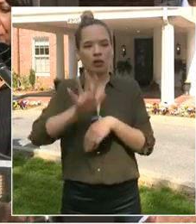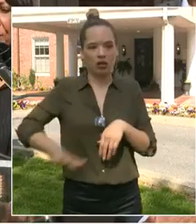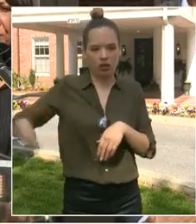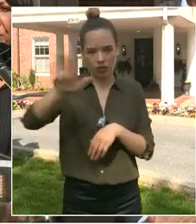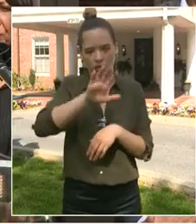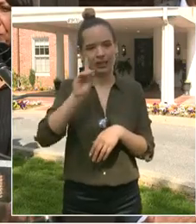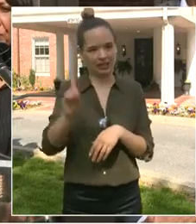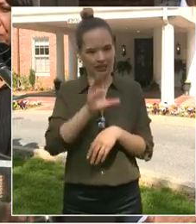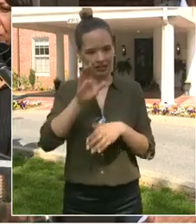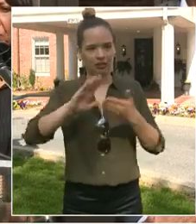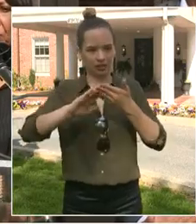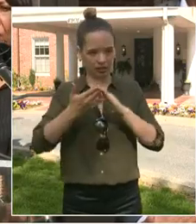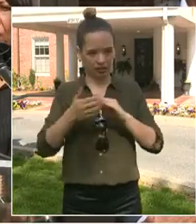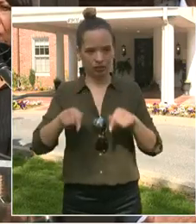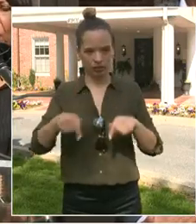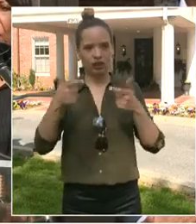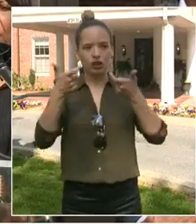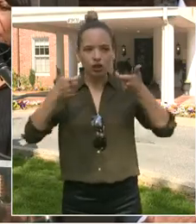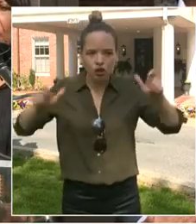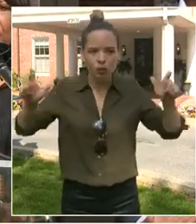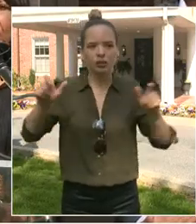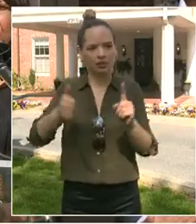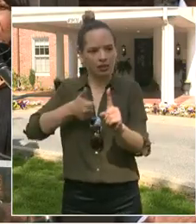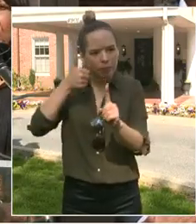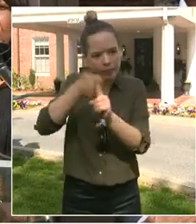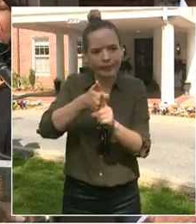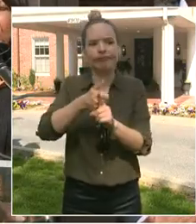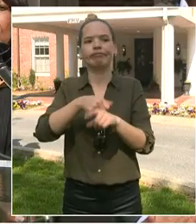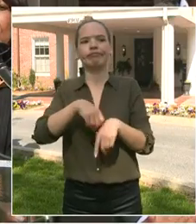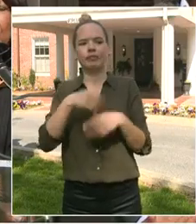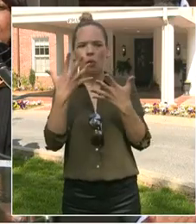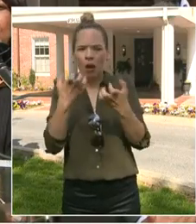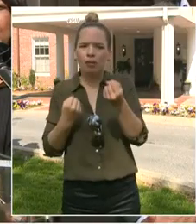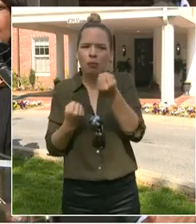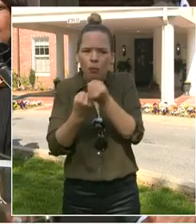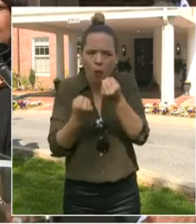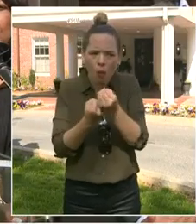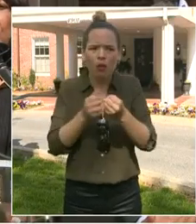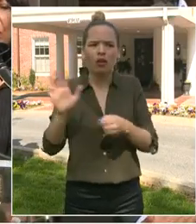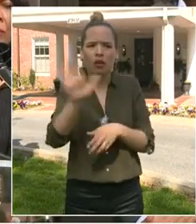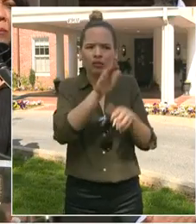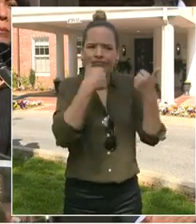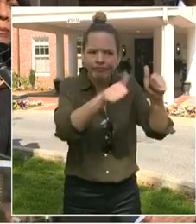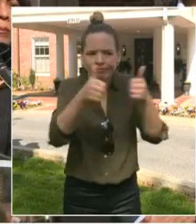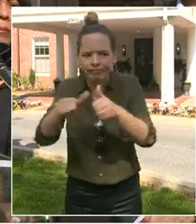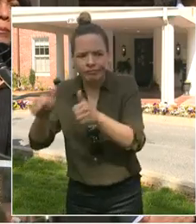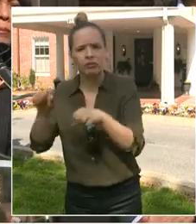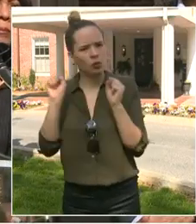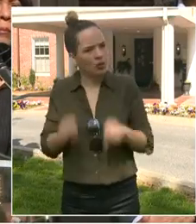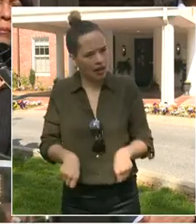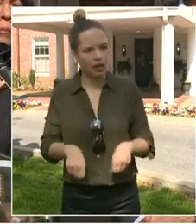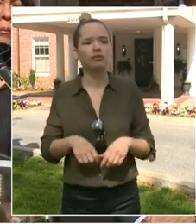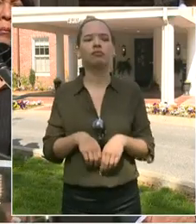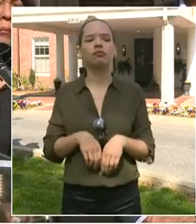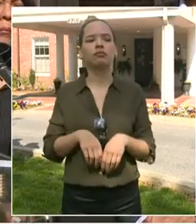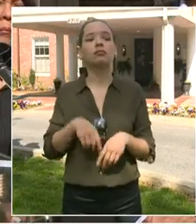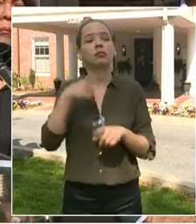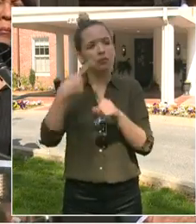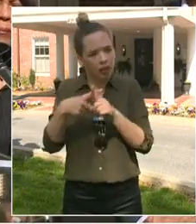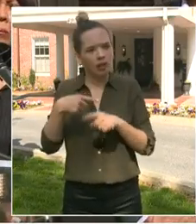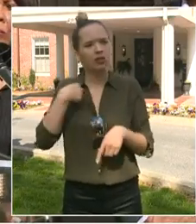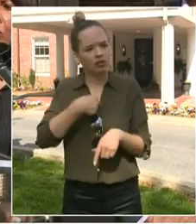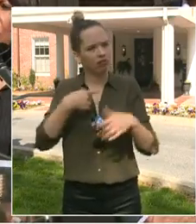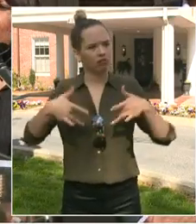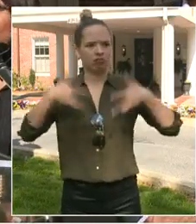tremendous impact, and we look forward to continuing to support your efforts in every way. I'm also thrilled to be joined today